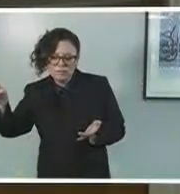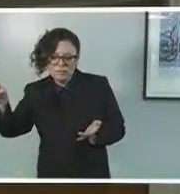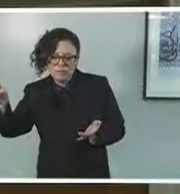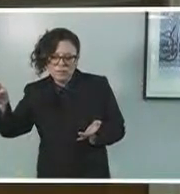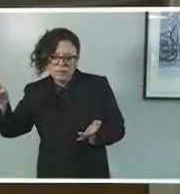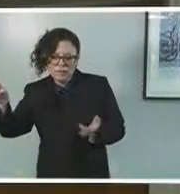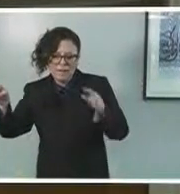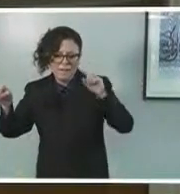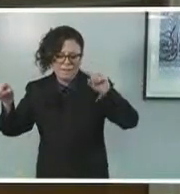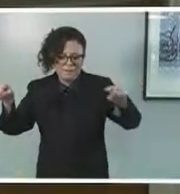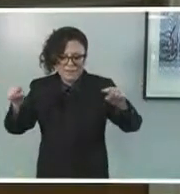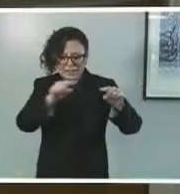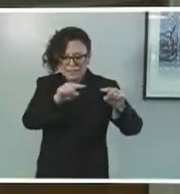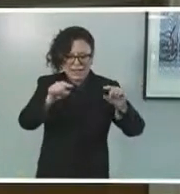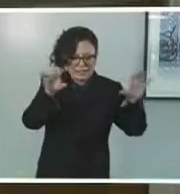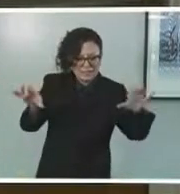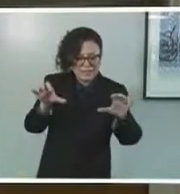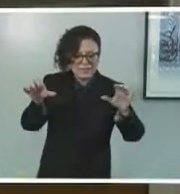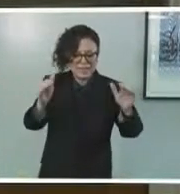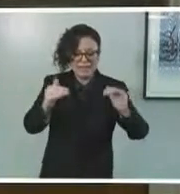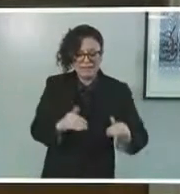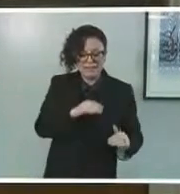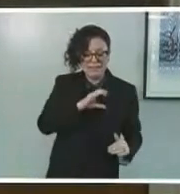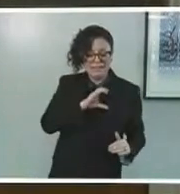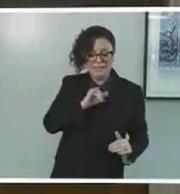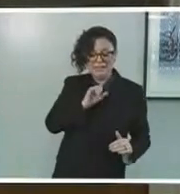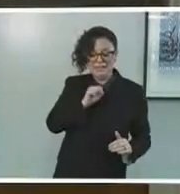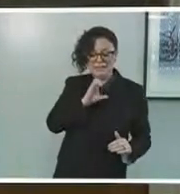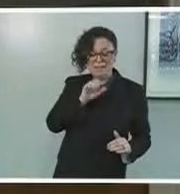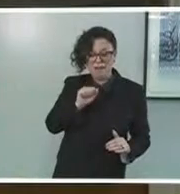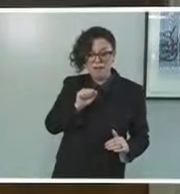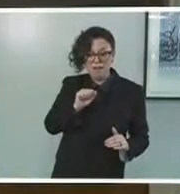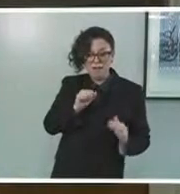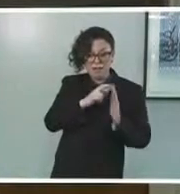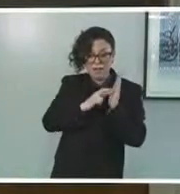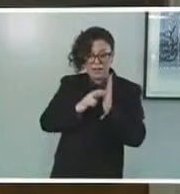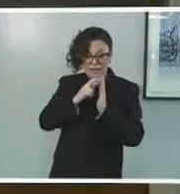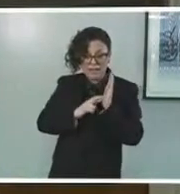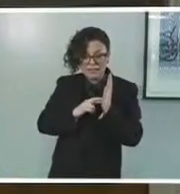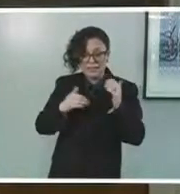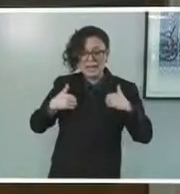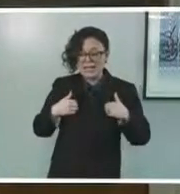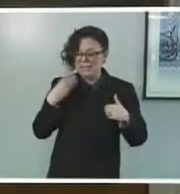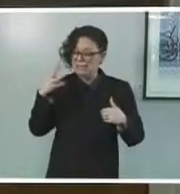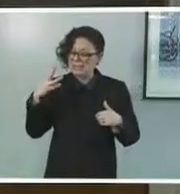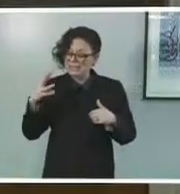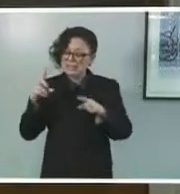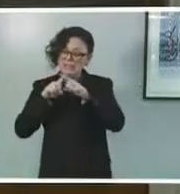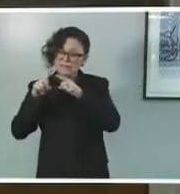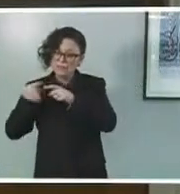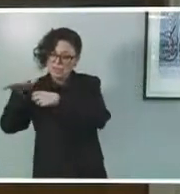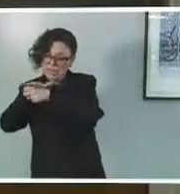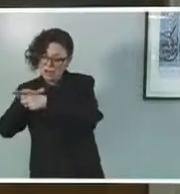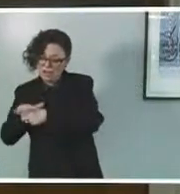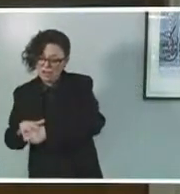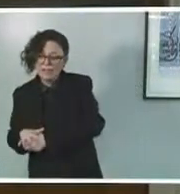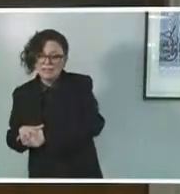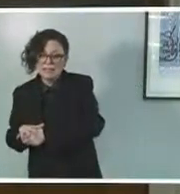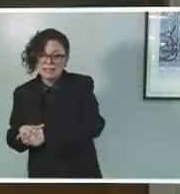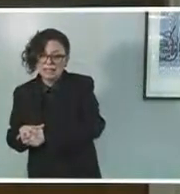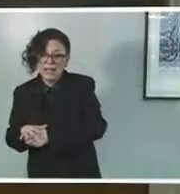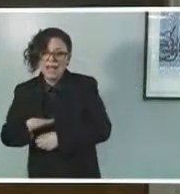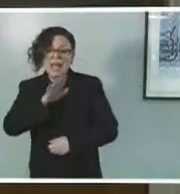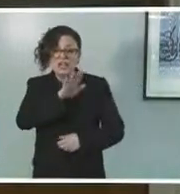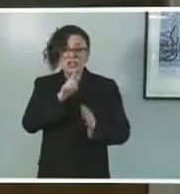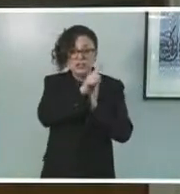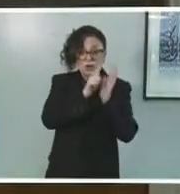CISA guidelines, which is also included, which has the 16 different critical infrastructure areas, and your law practice supports